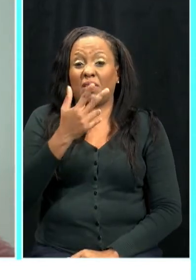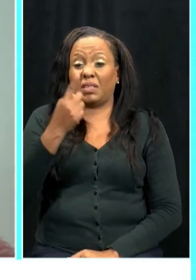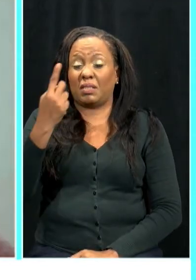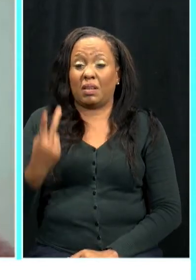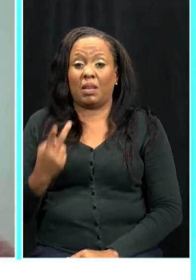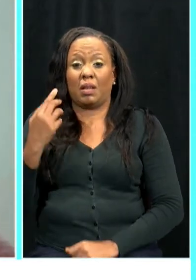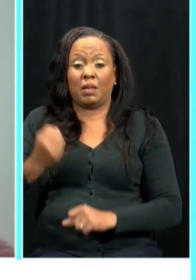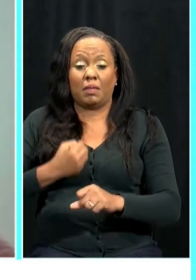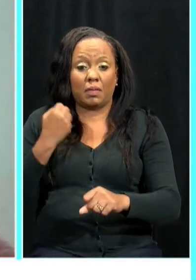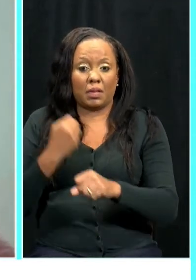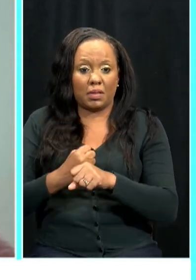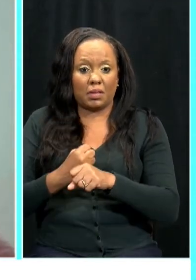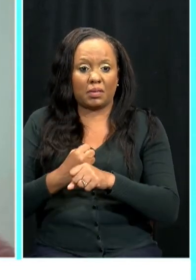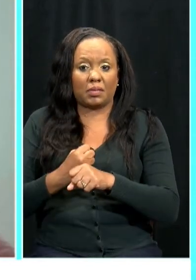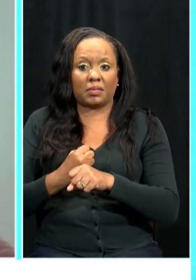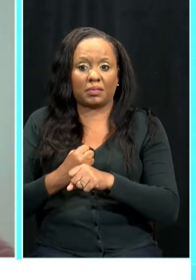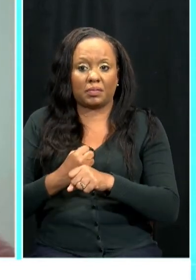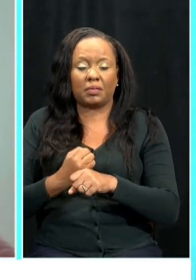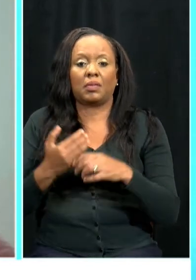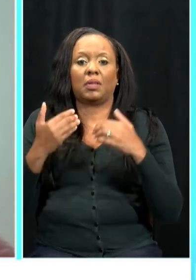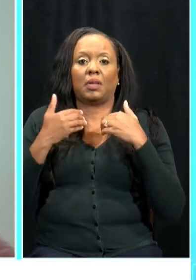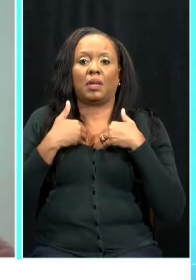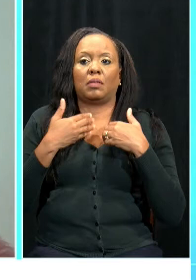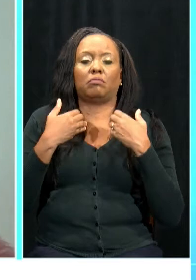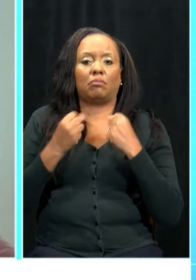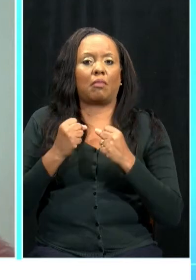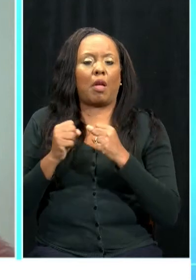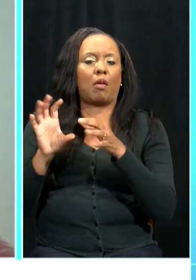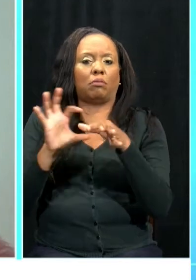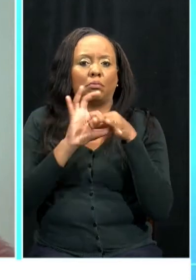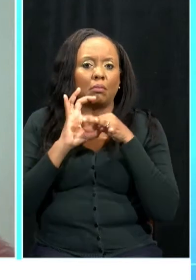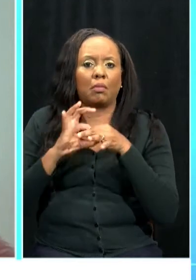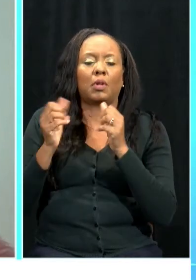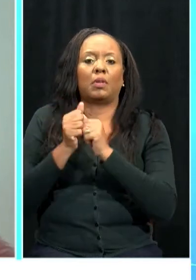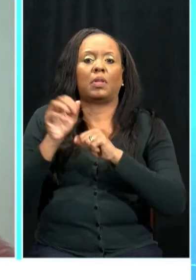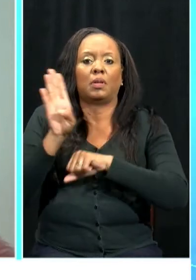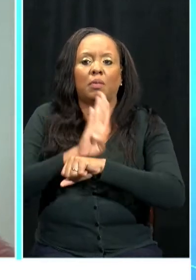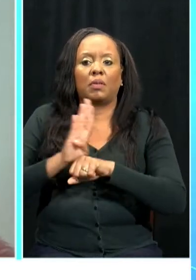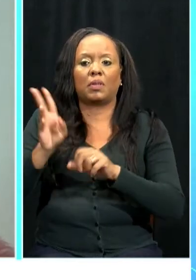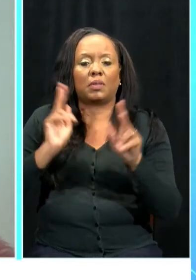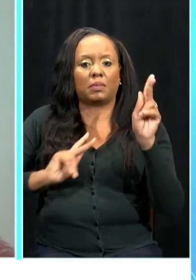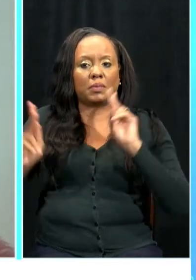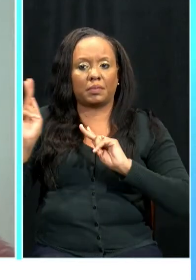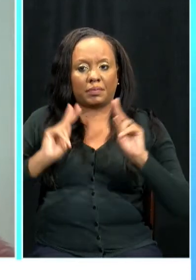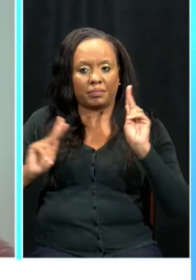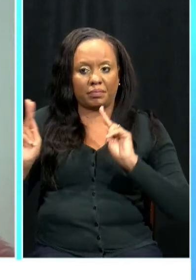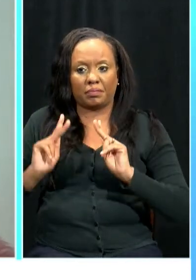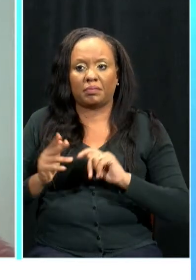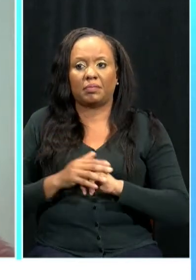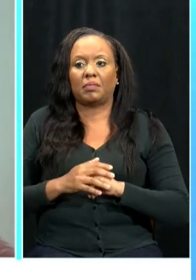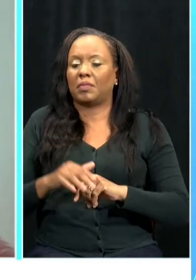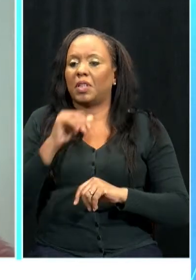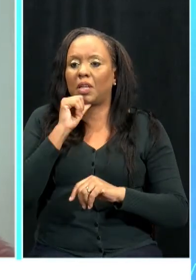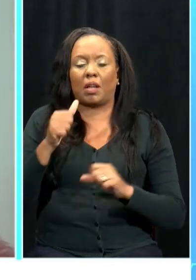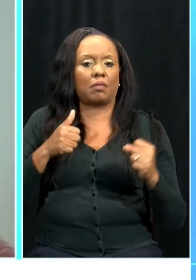has established a relationship, a partnership with the Barbadian people, so she does not fear the people.